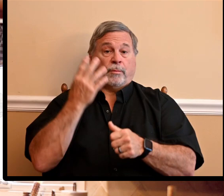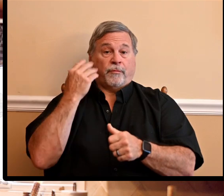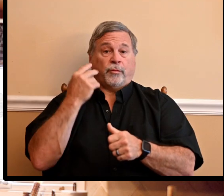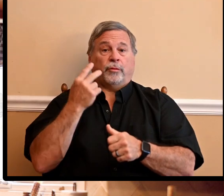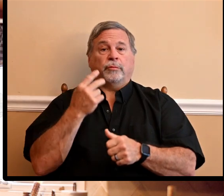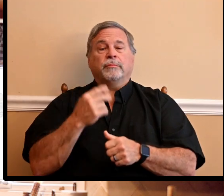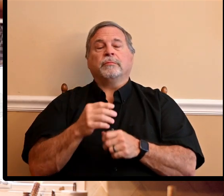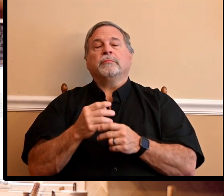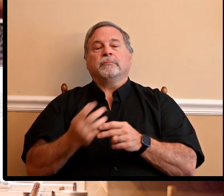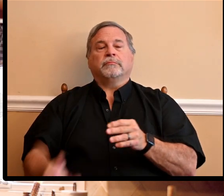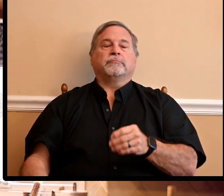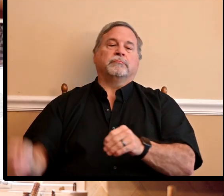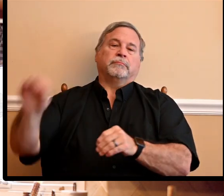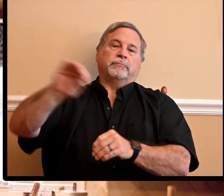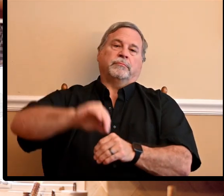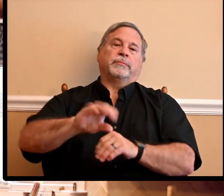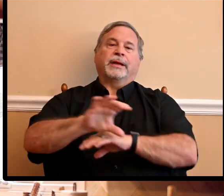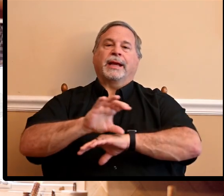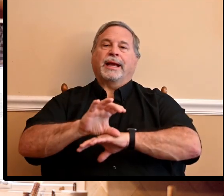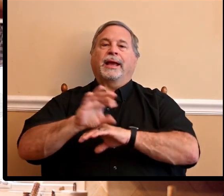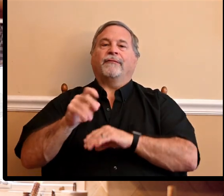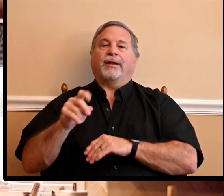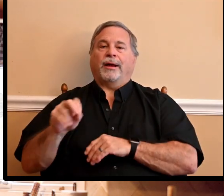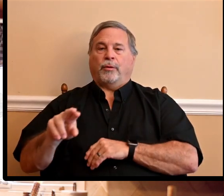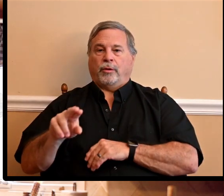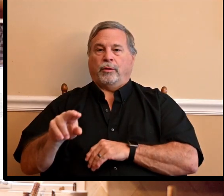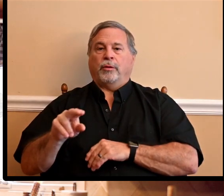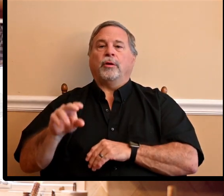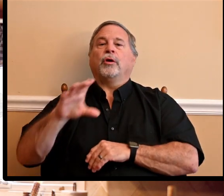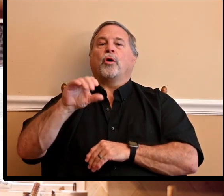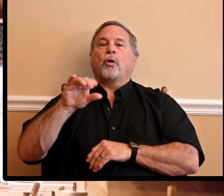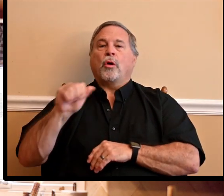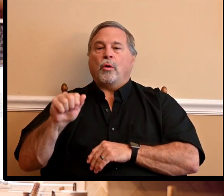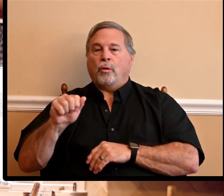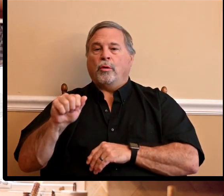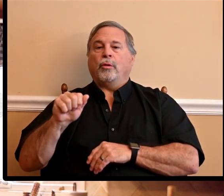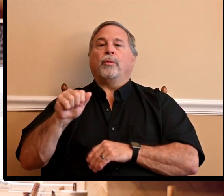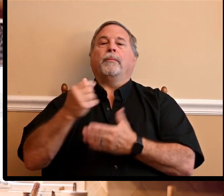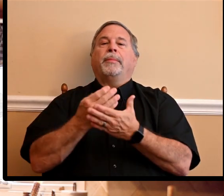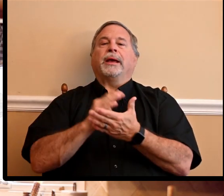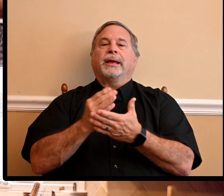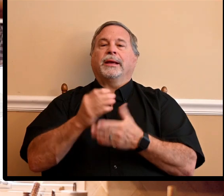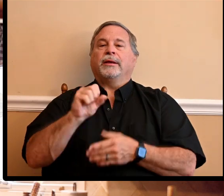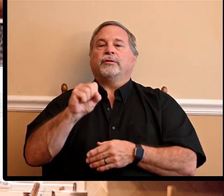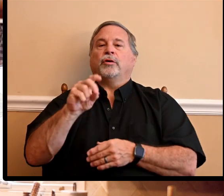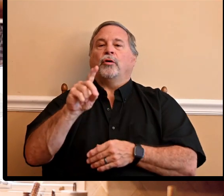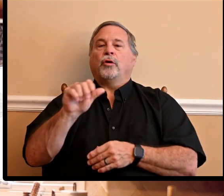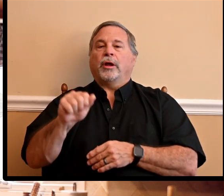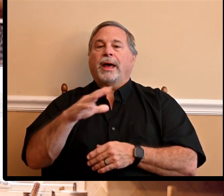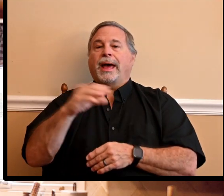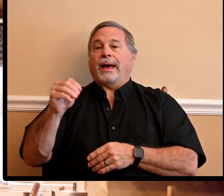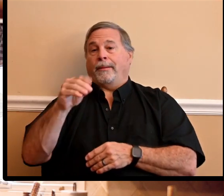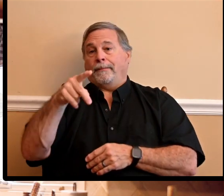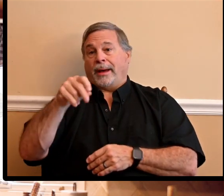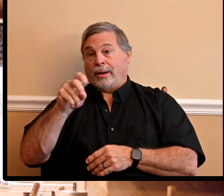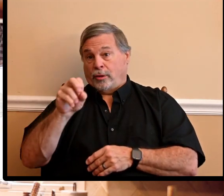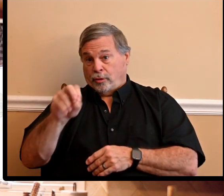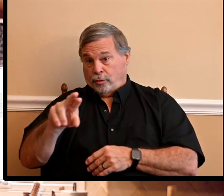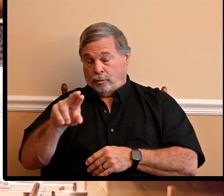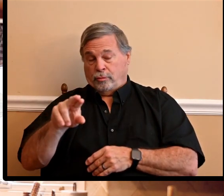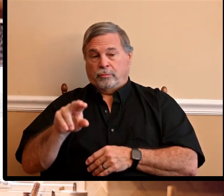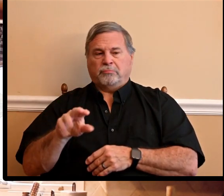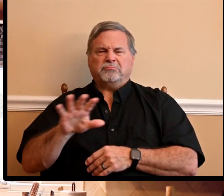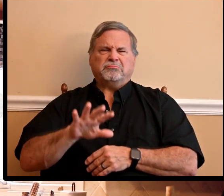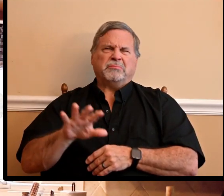So as you saw, we have 2 1/4 cups of cake flour. We've got the cocoa, we've got the baking soda, the